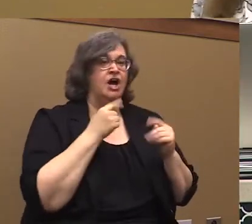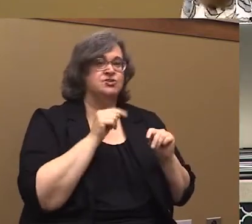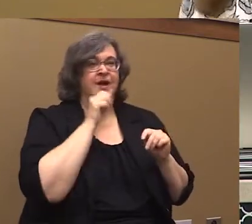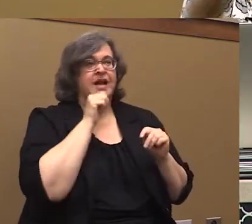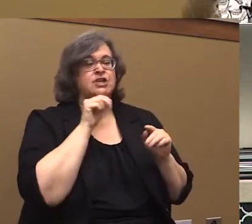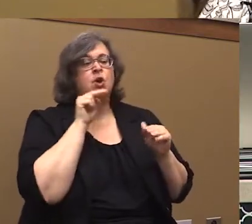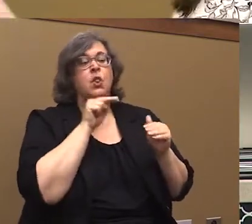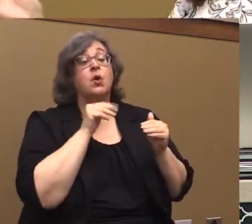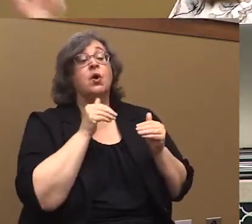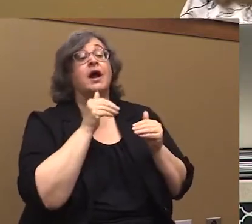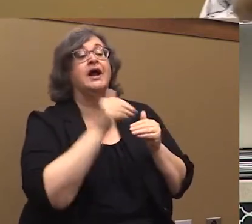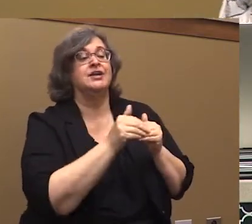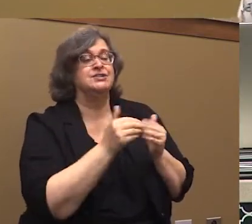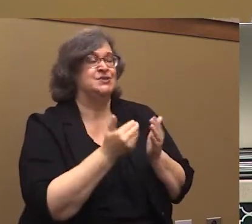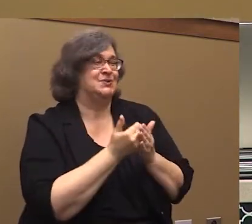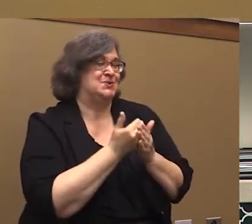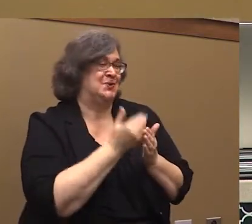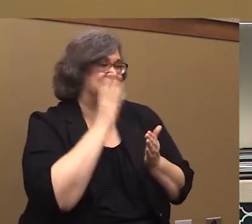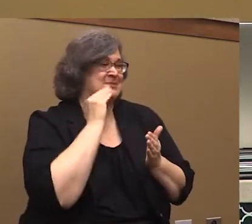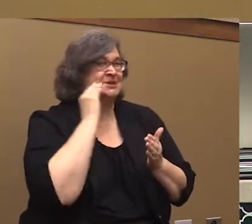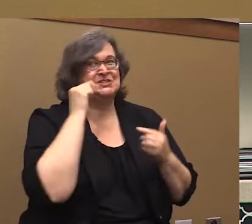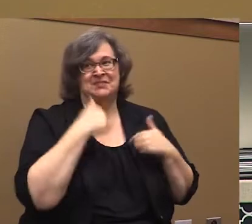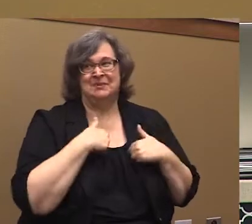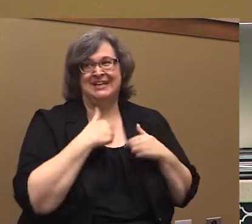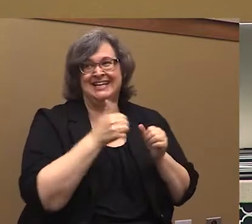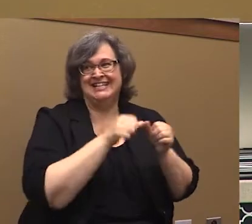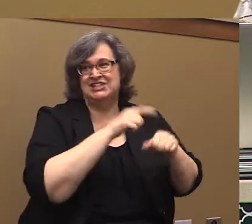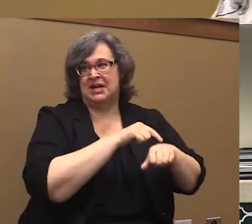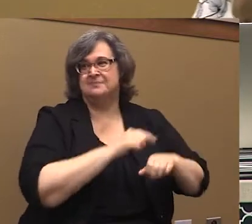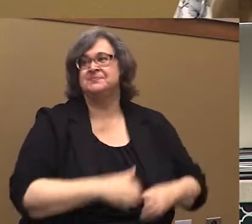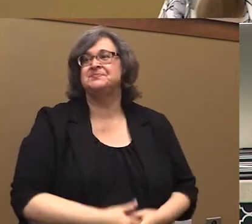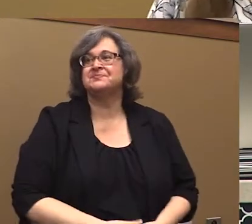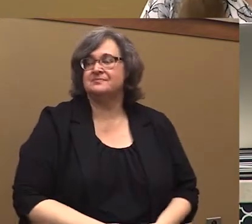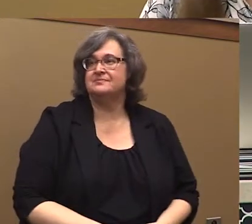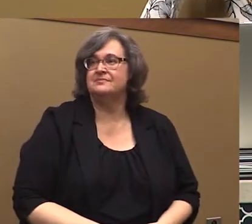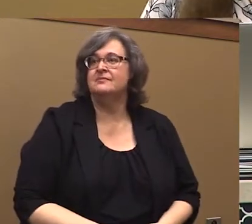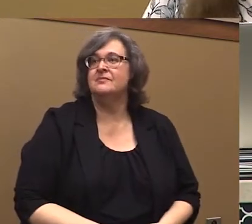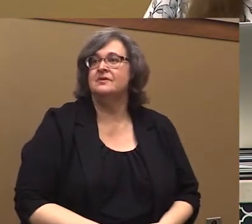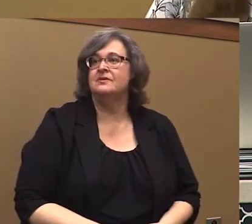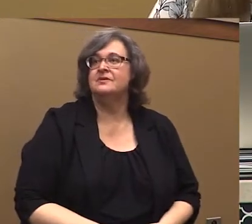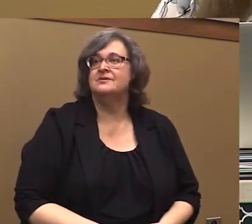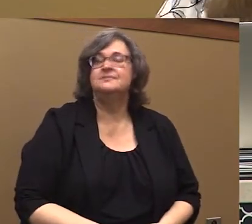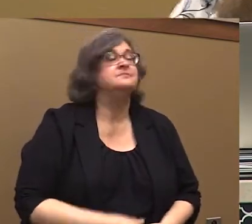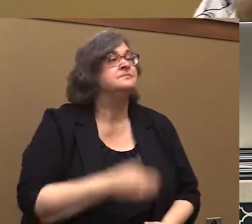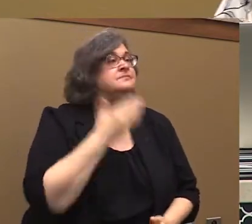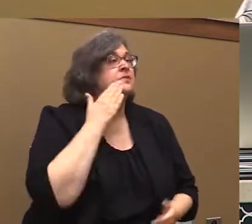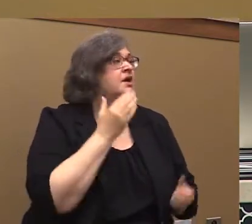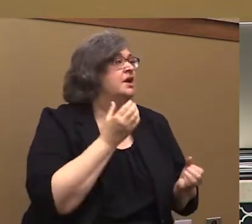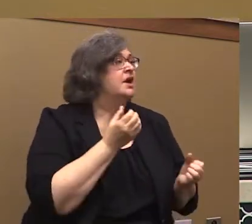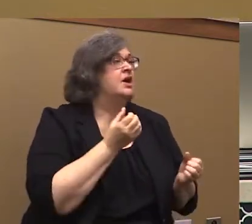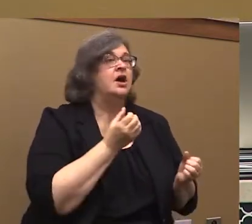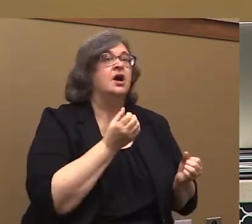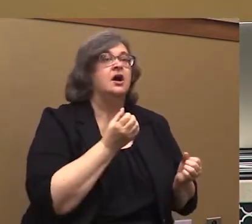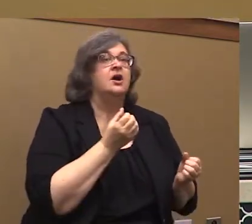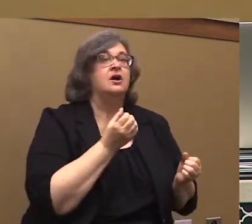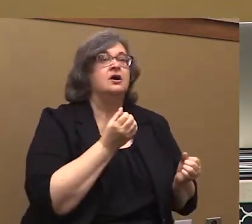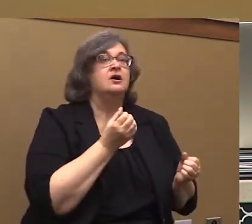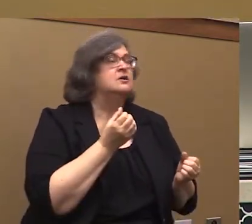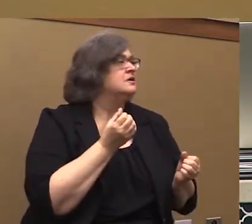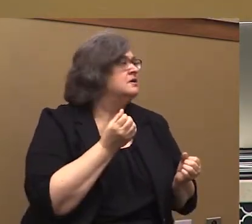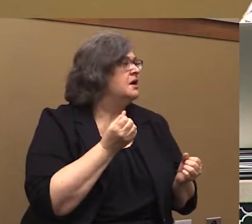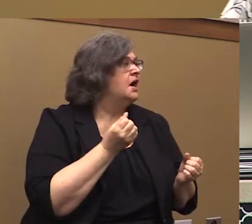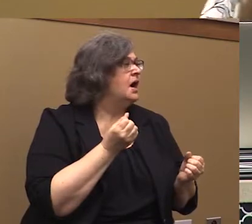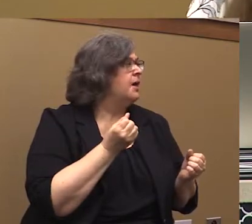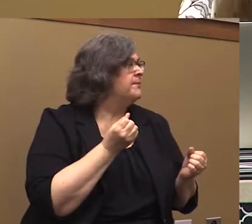to look ahead. So it's like a brand new experience for me each time. And I don't know how many F's you found. How many